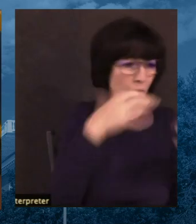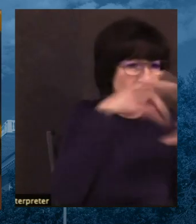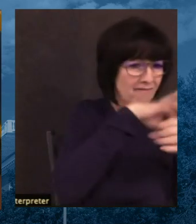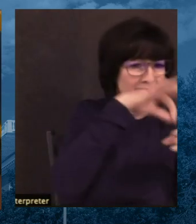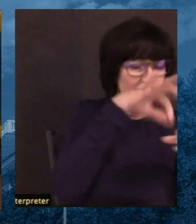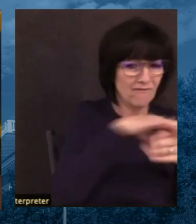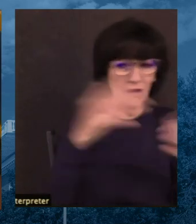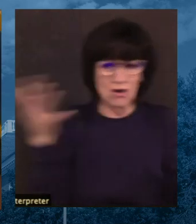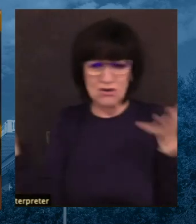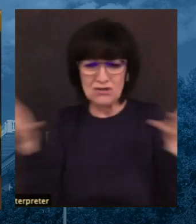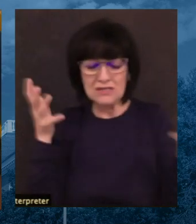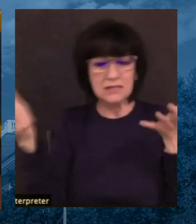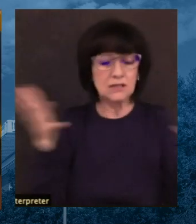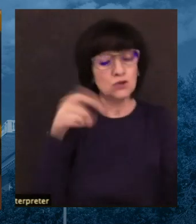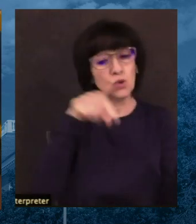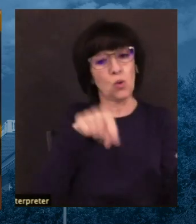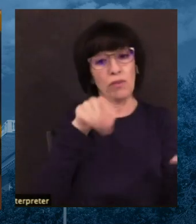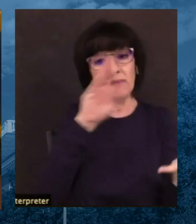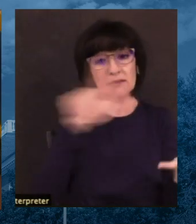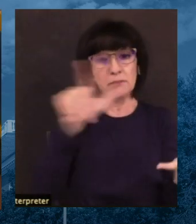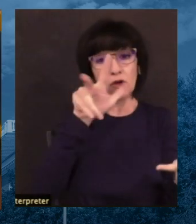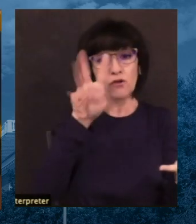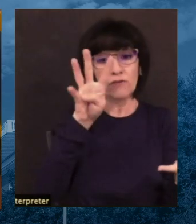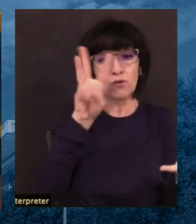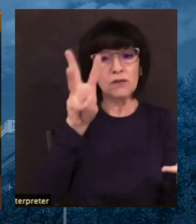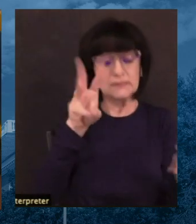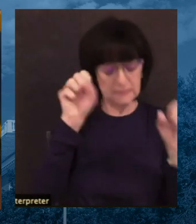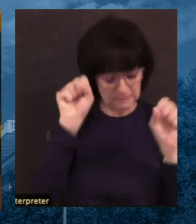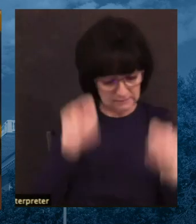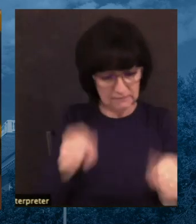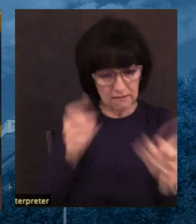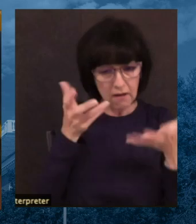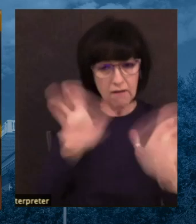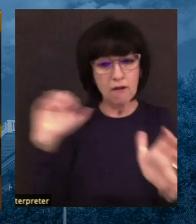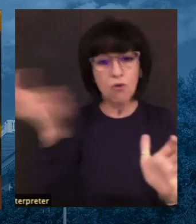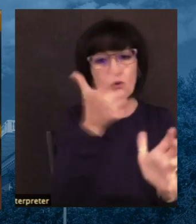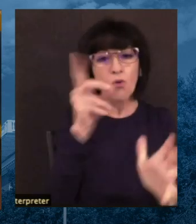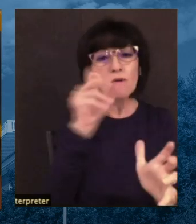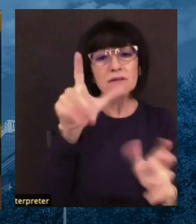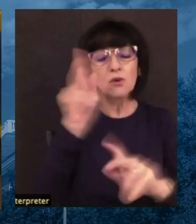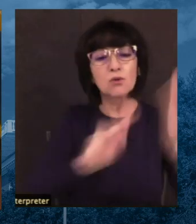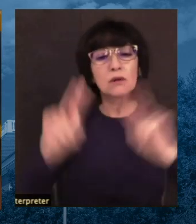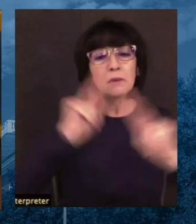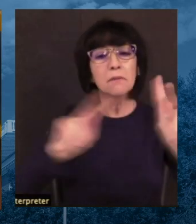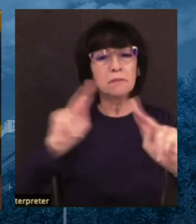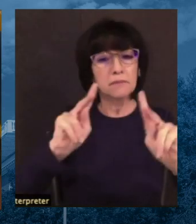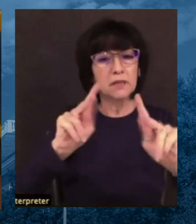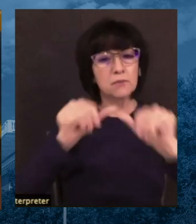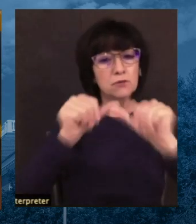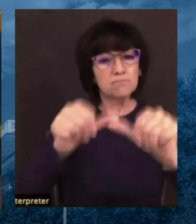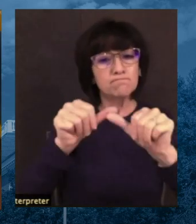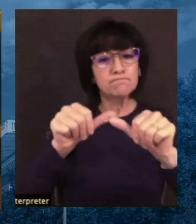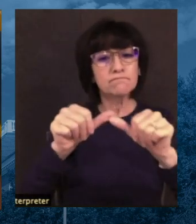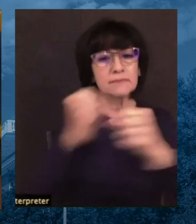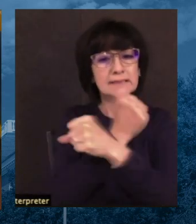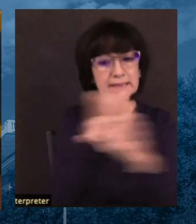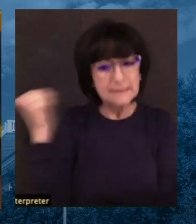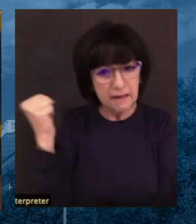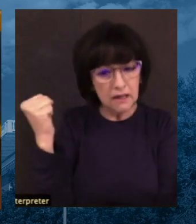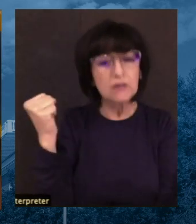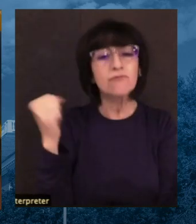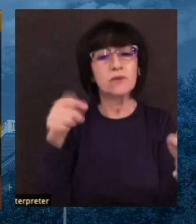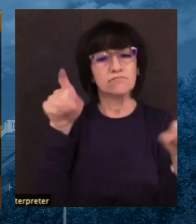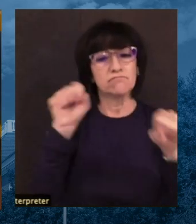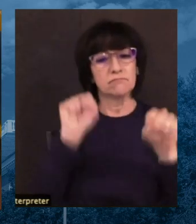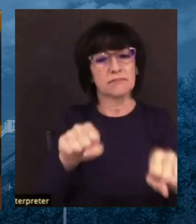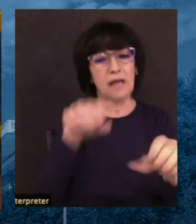Delaware all Delawareans to stay safe and have a safe and a good way to vote.